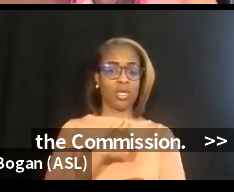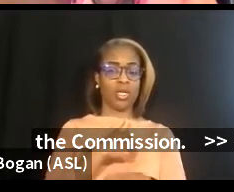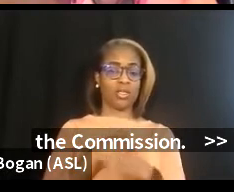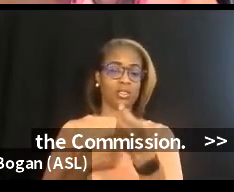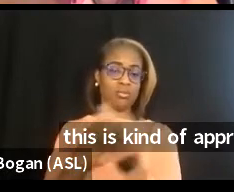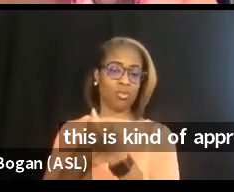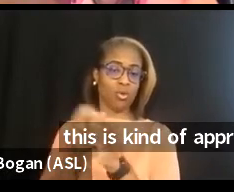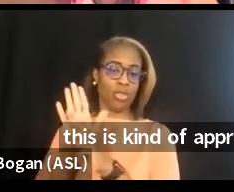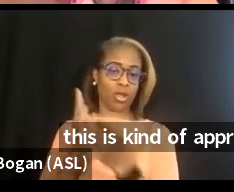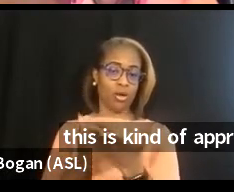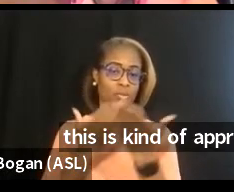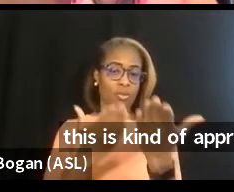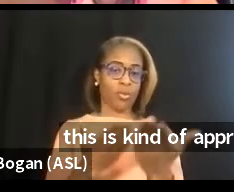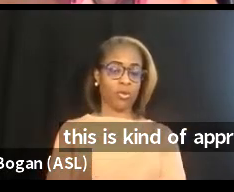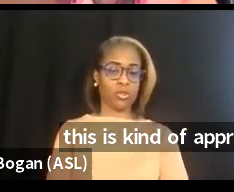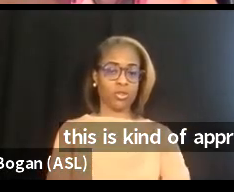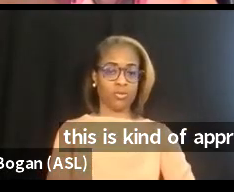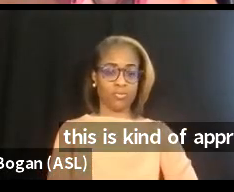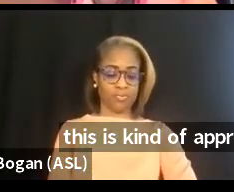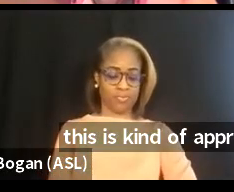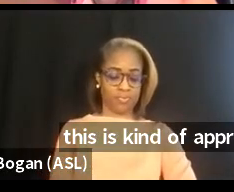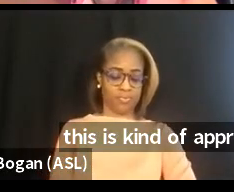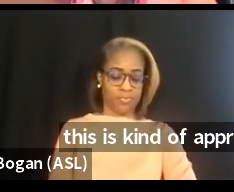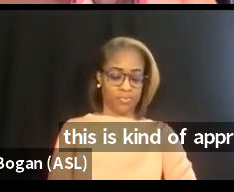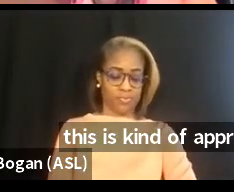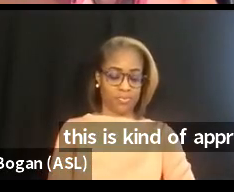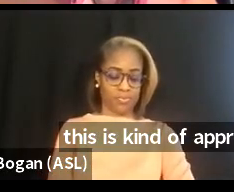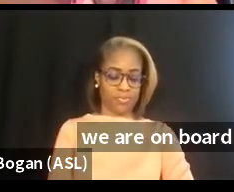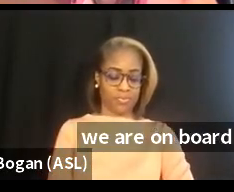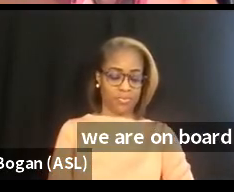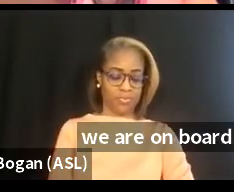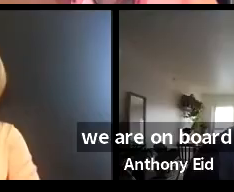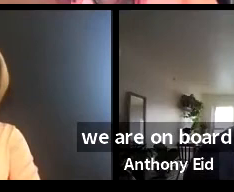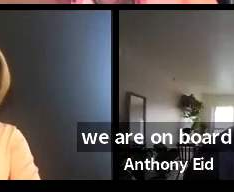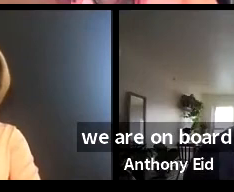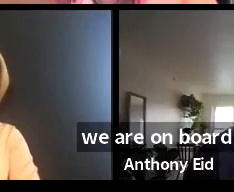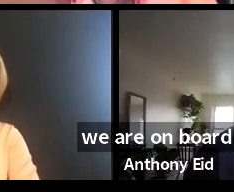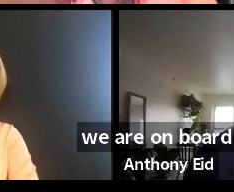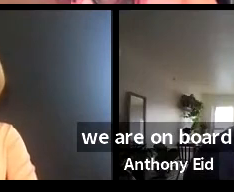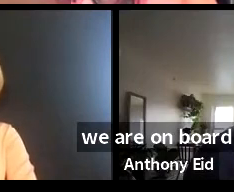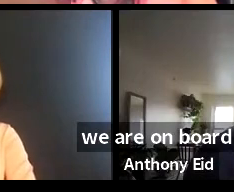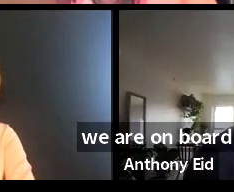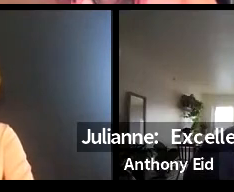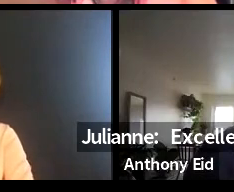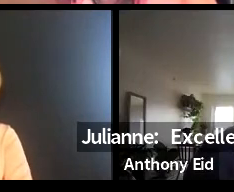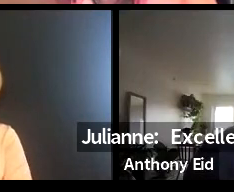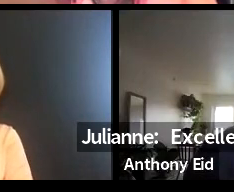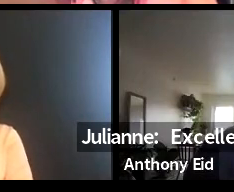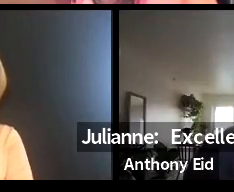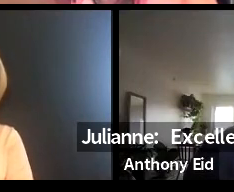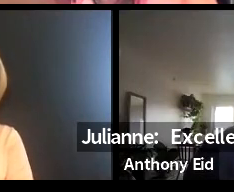their proposal. Excellent. All right. Perhaps a resolution of support. Yeah.